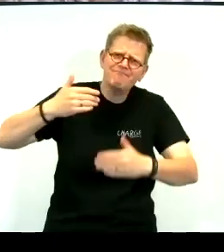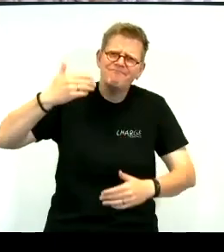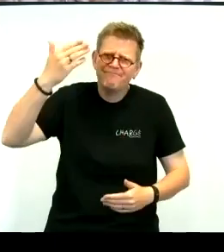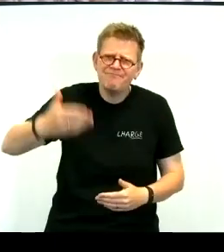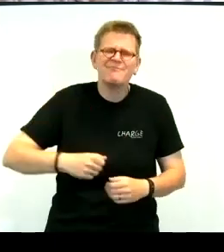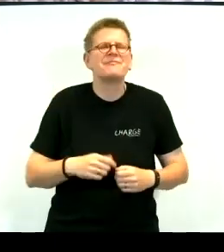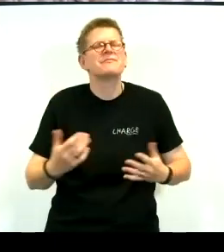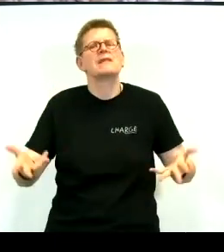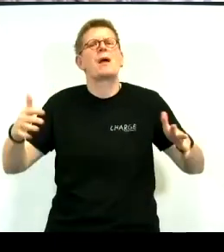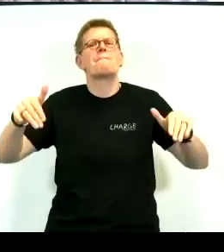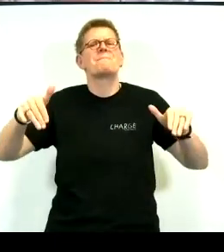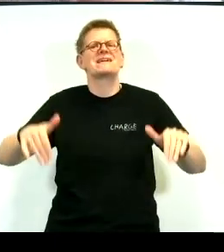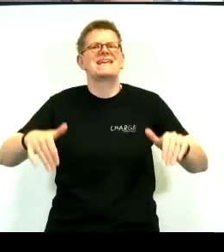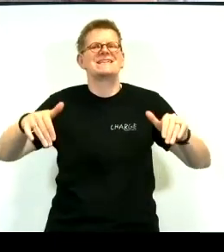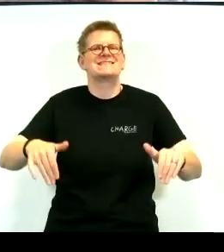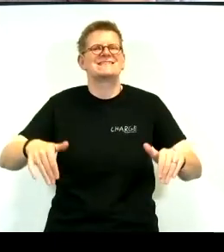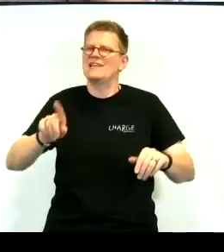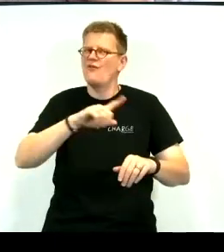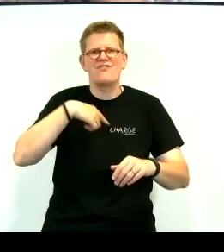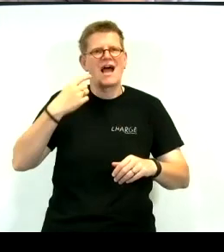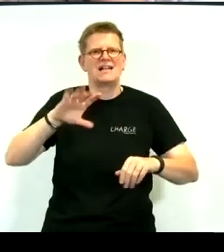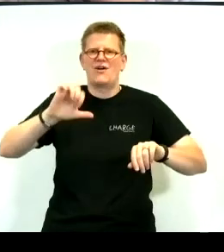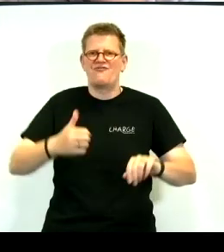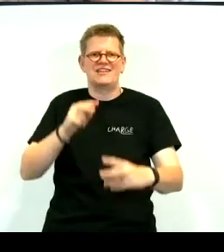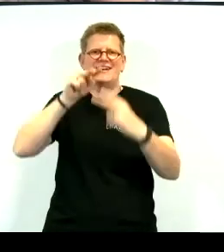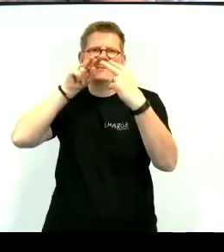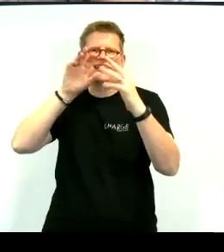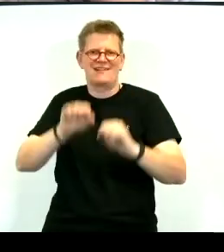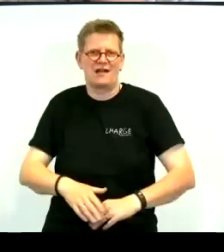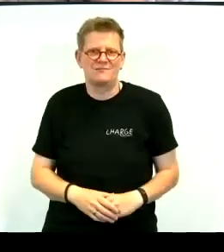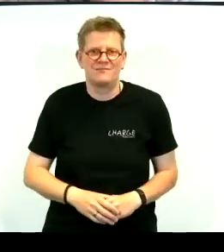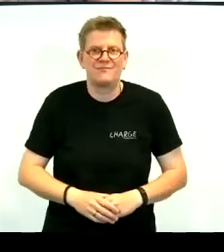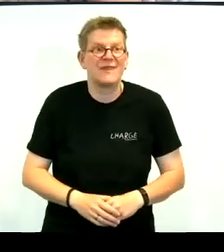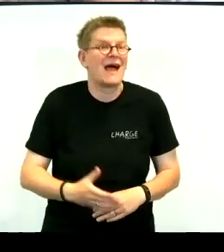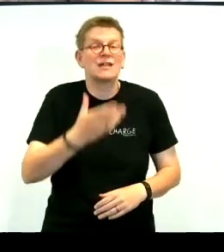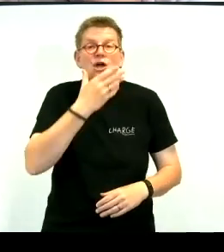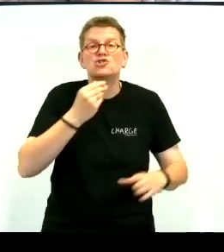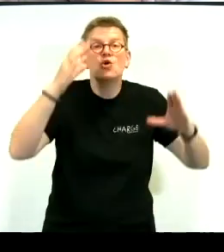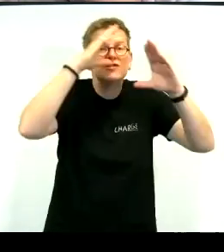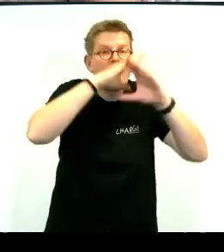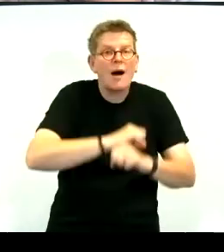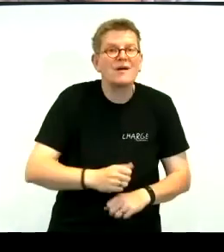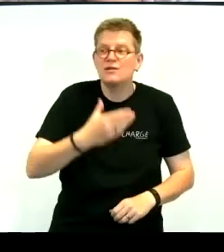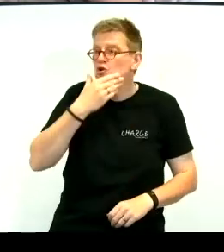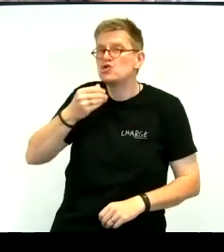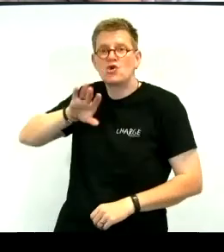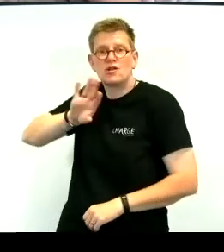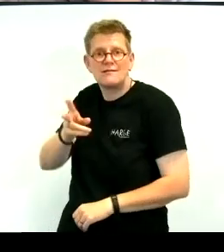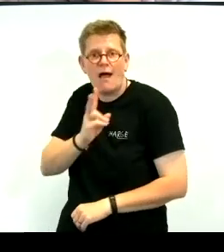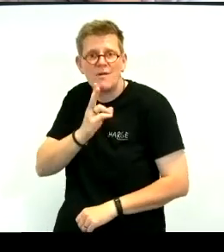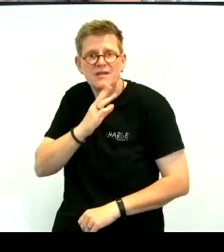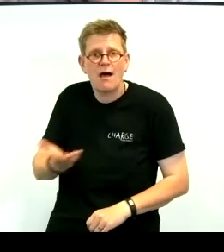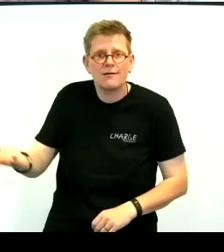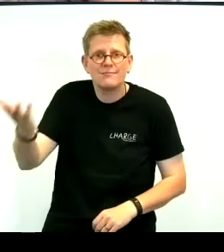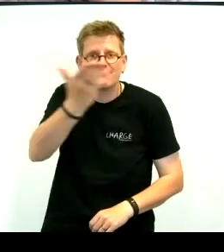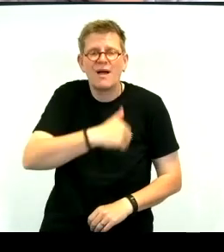that sometime soon we'll get to meet again face to face. And to everyone, a